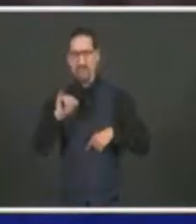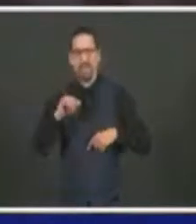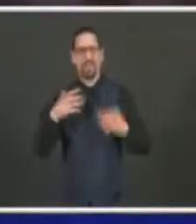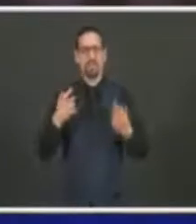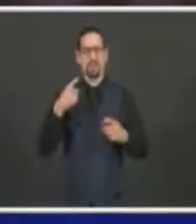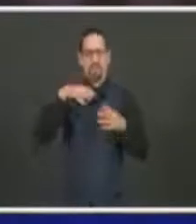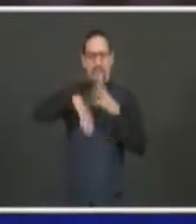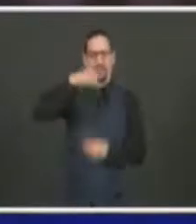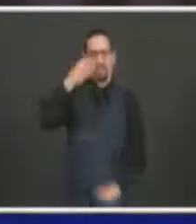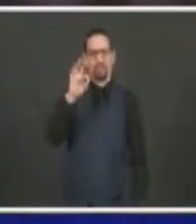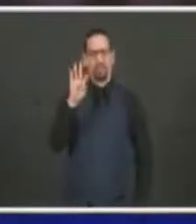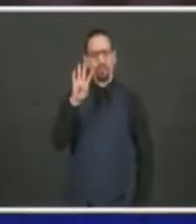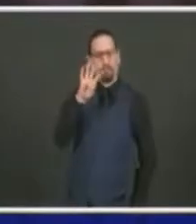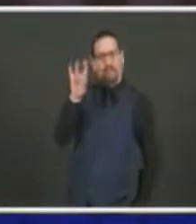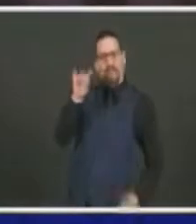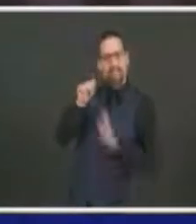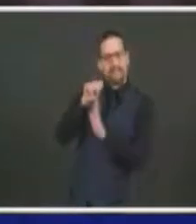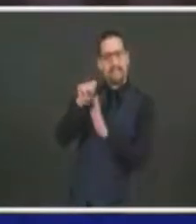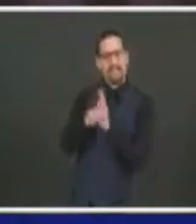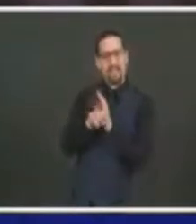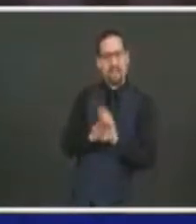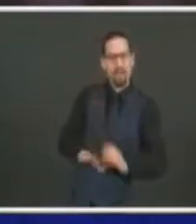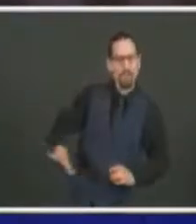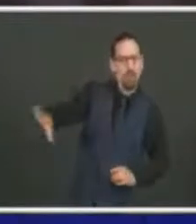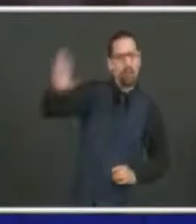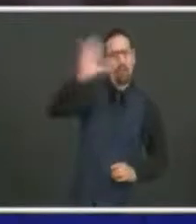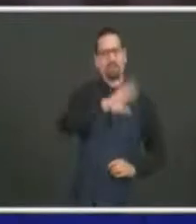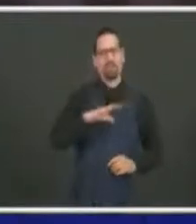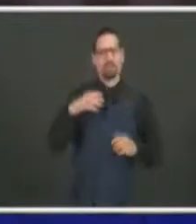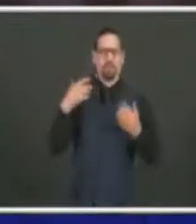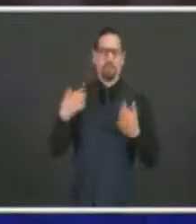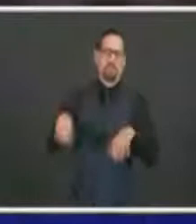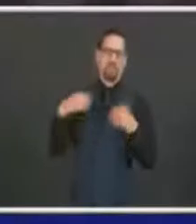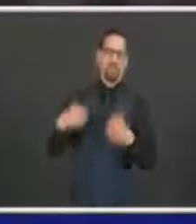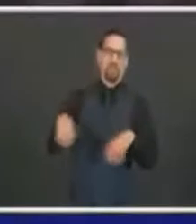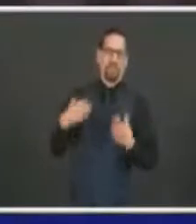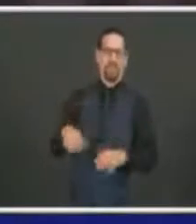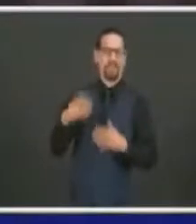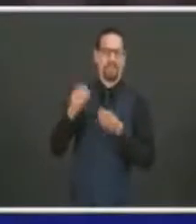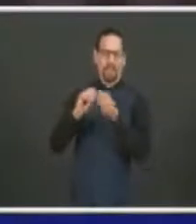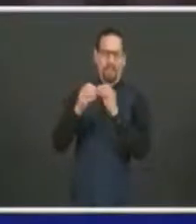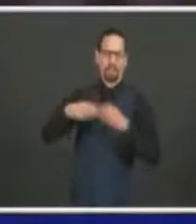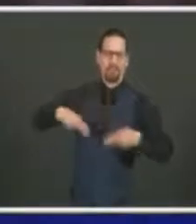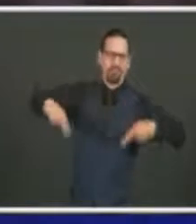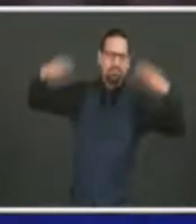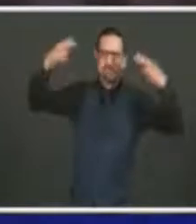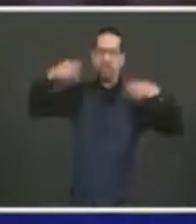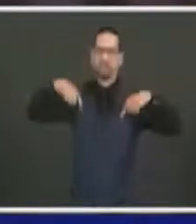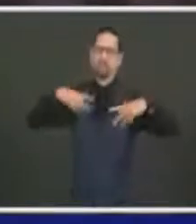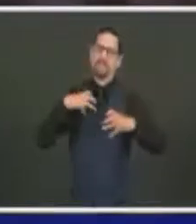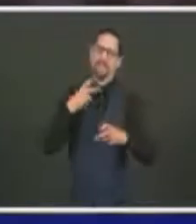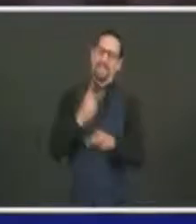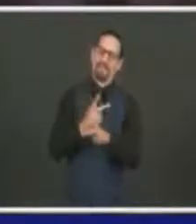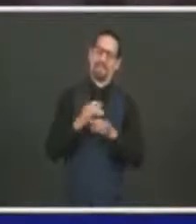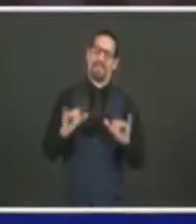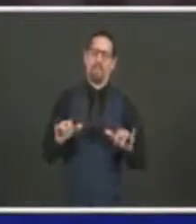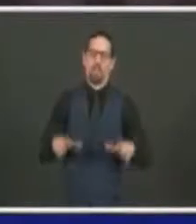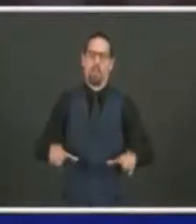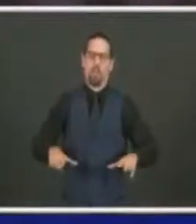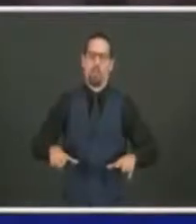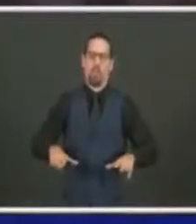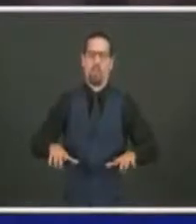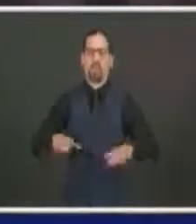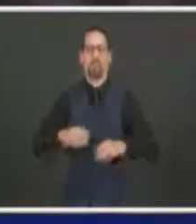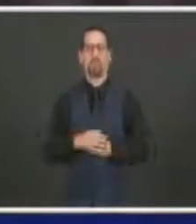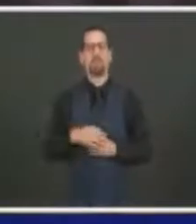is absolutely paying off, and I'm asking you to stick with it. Because for all of the opinions of what we should and shouldn't